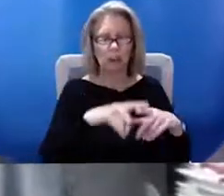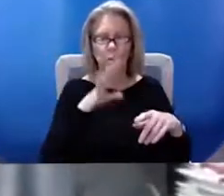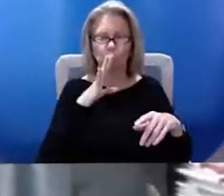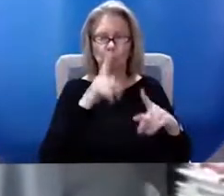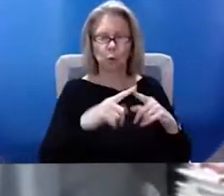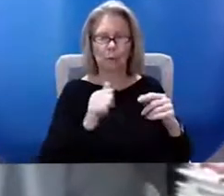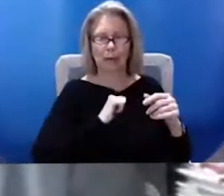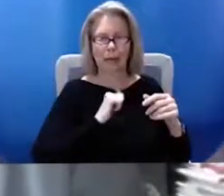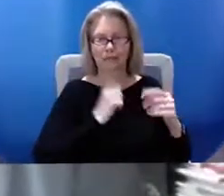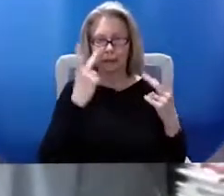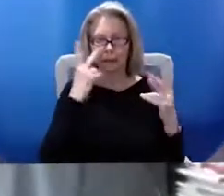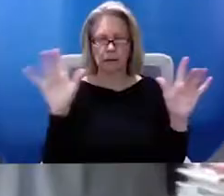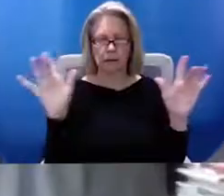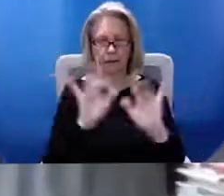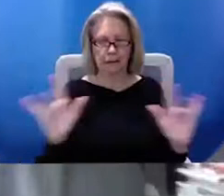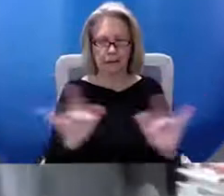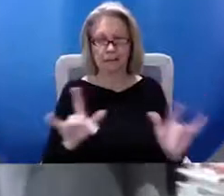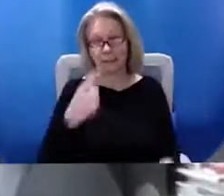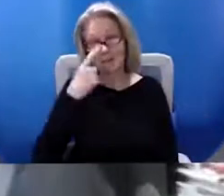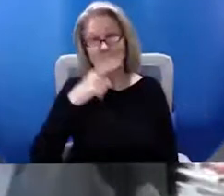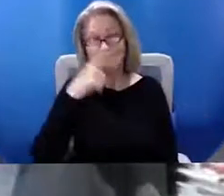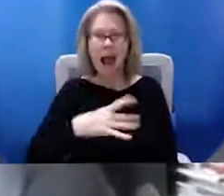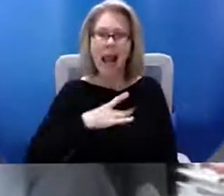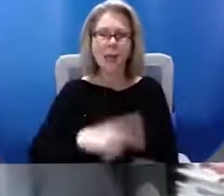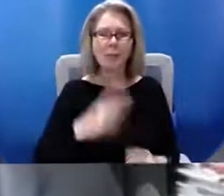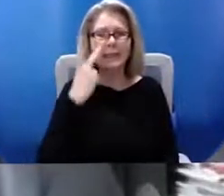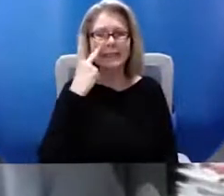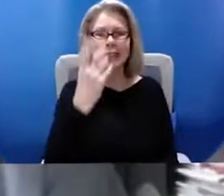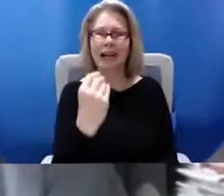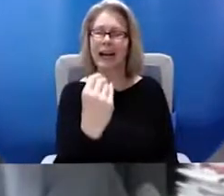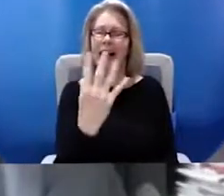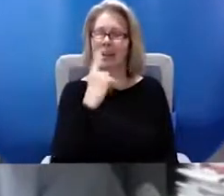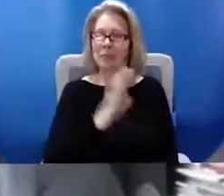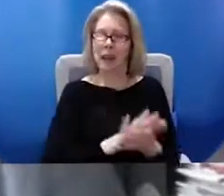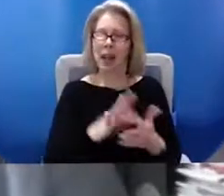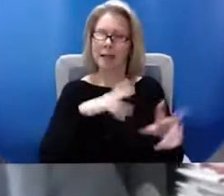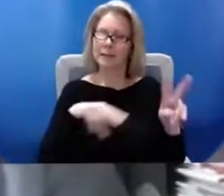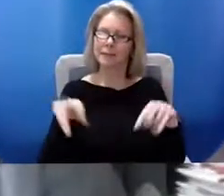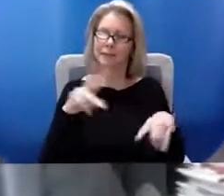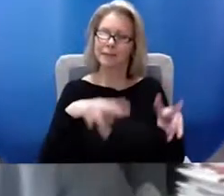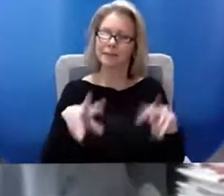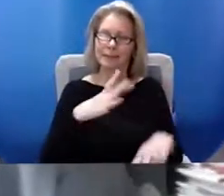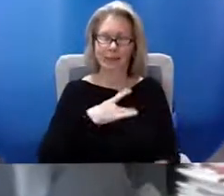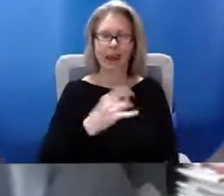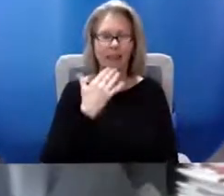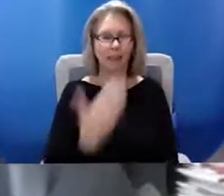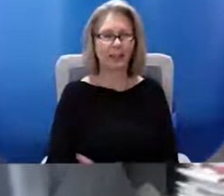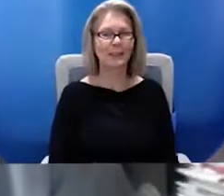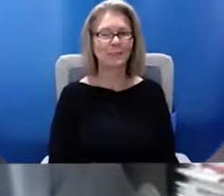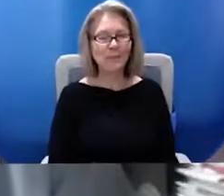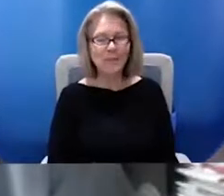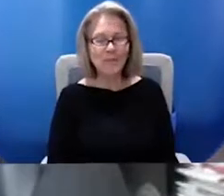still strange to speak to myself. So if you don't mind and can turn your camera on, that would be nice.